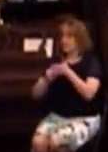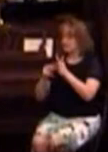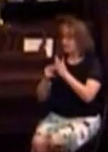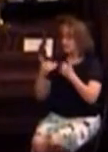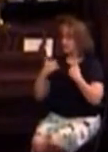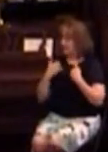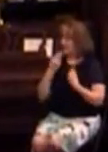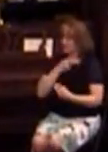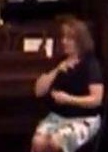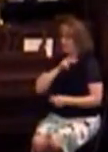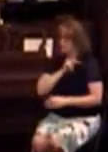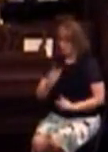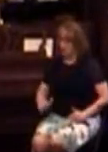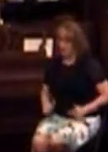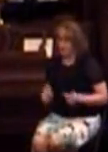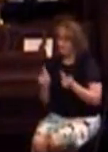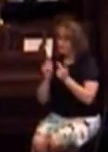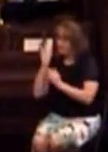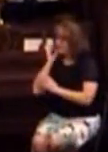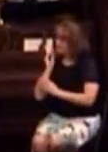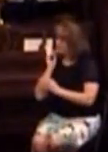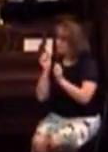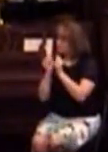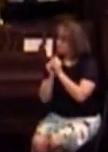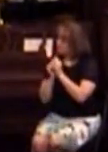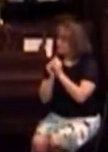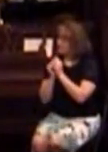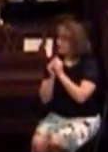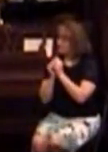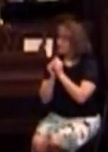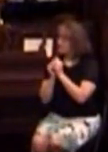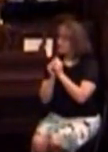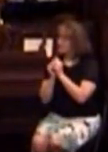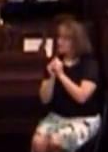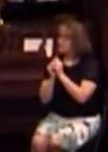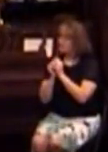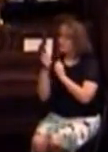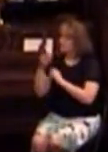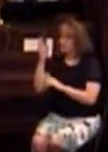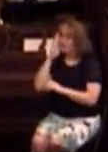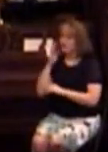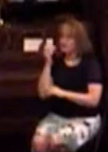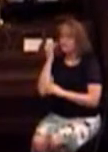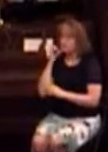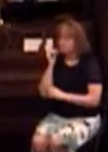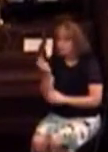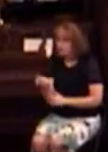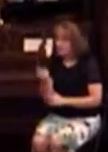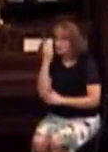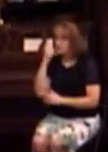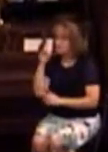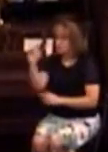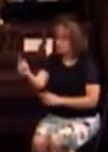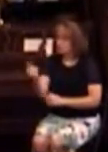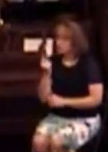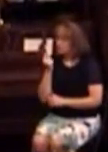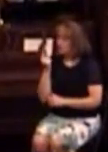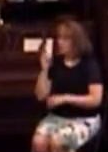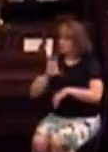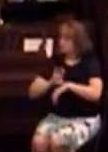relationship with Jesus Christ. You don't get it. You've come to church week after week after week, you do the